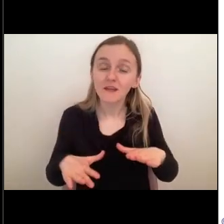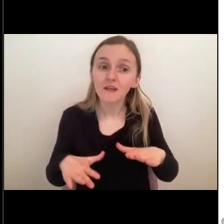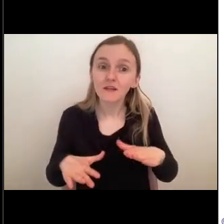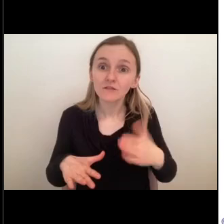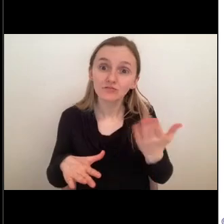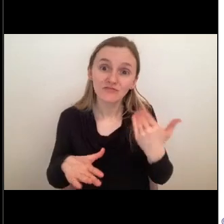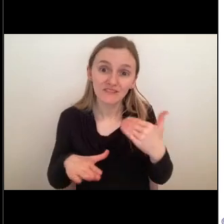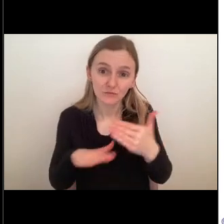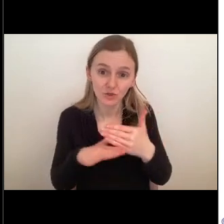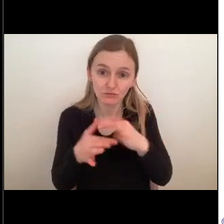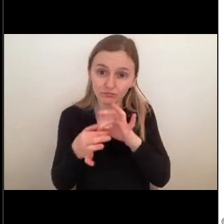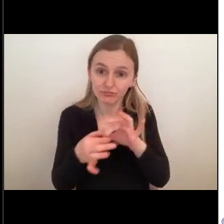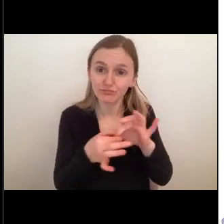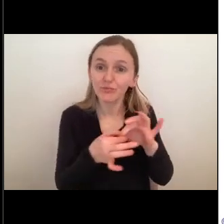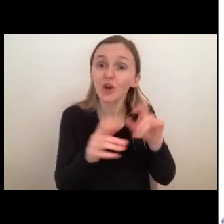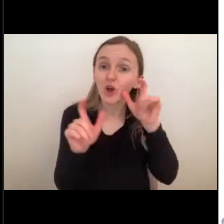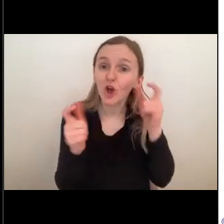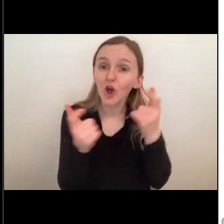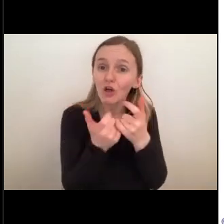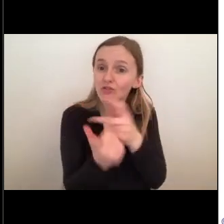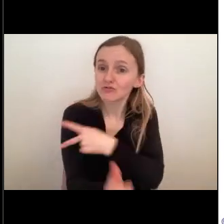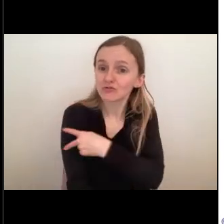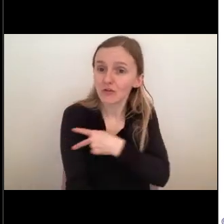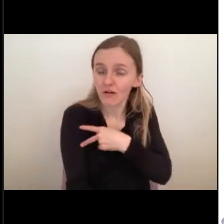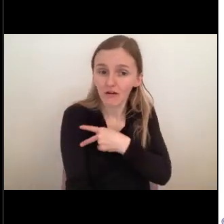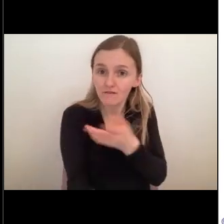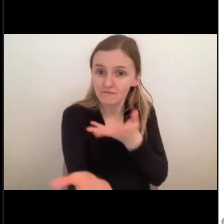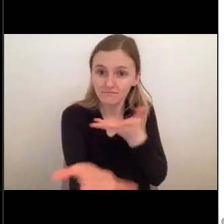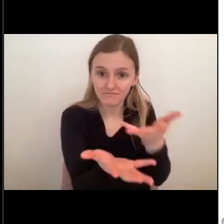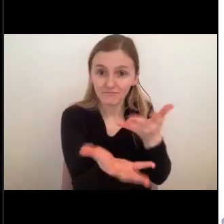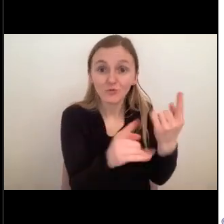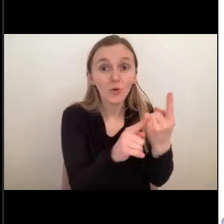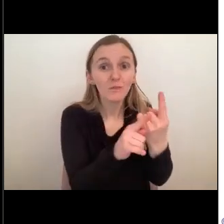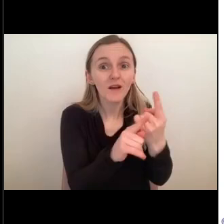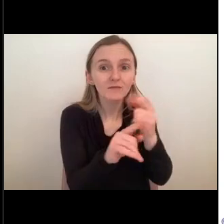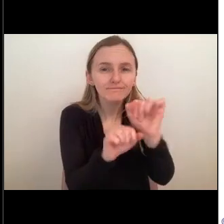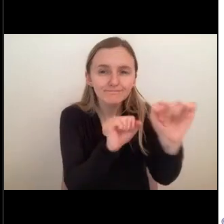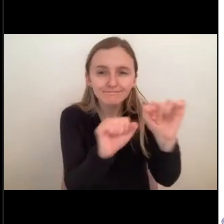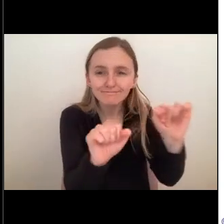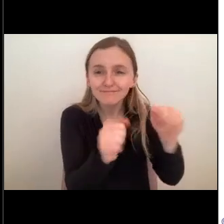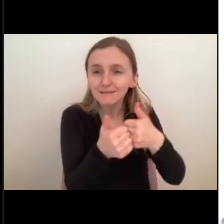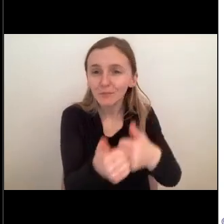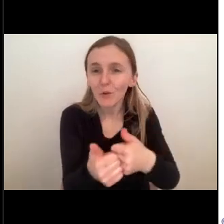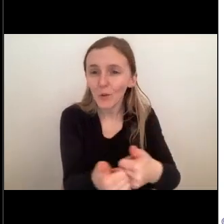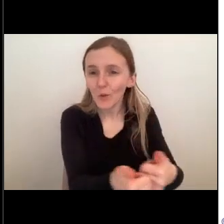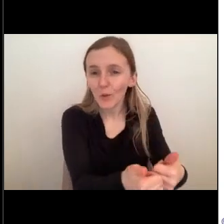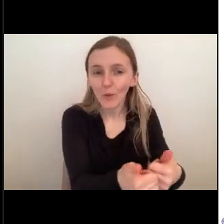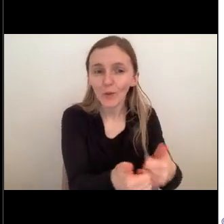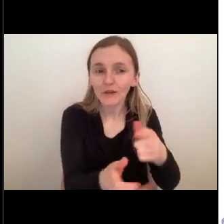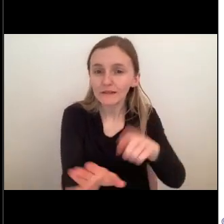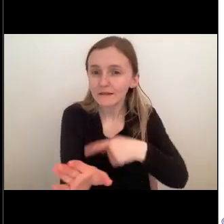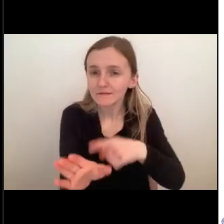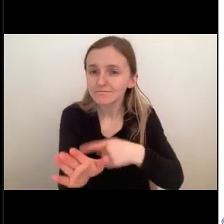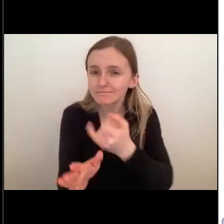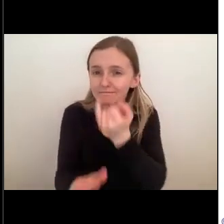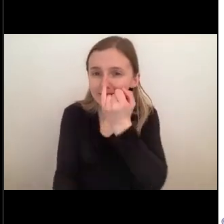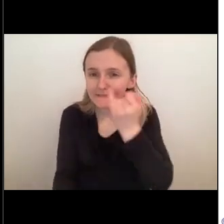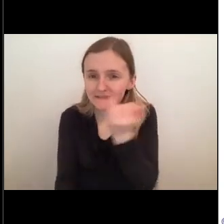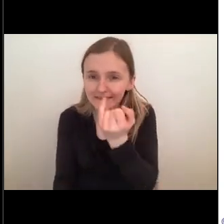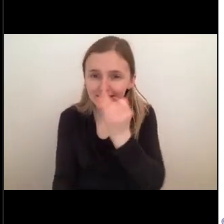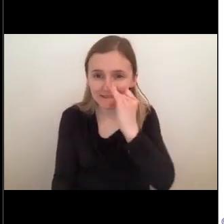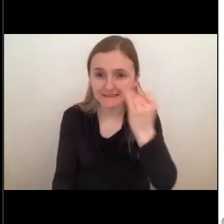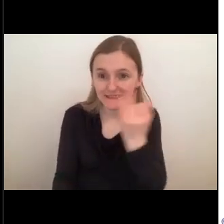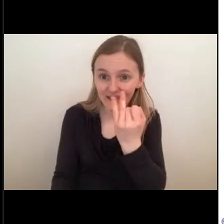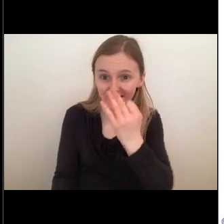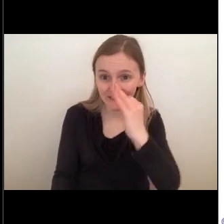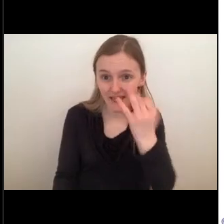recently in terms of the young people that they support. So they are supporting young people sort of 16, 17 and 18. And